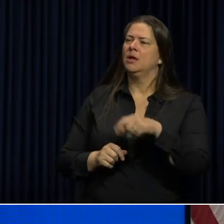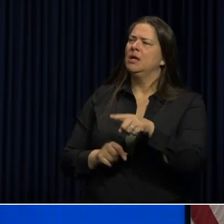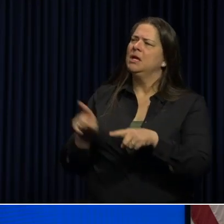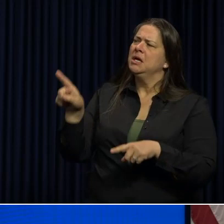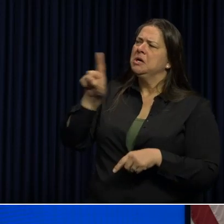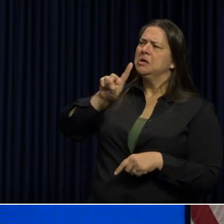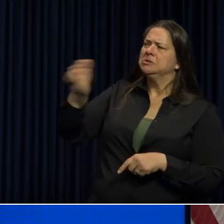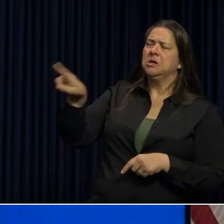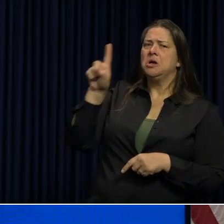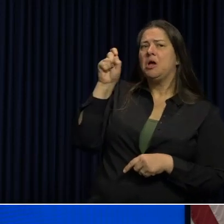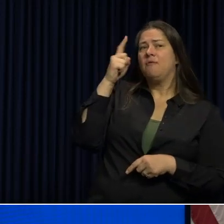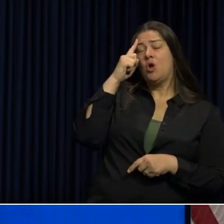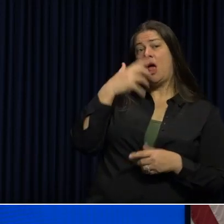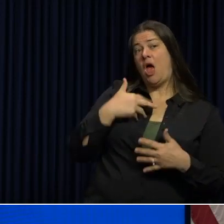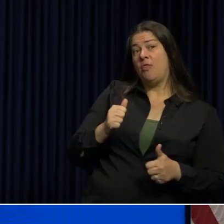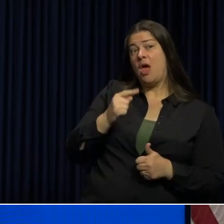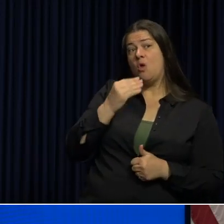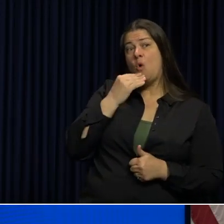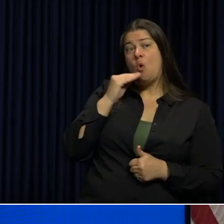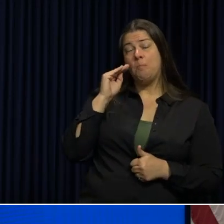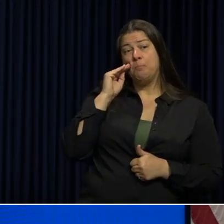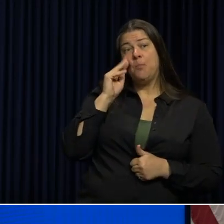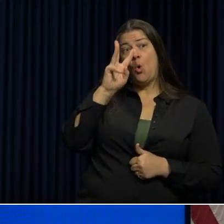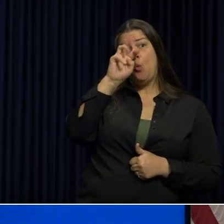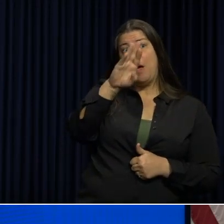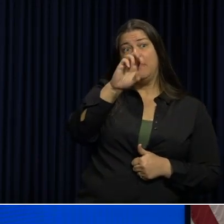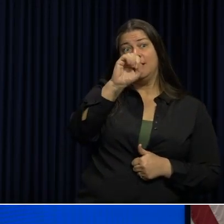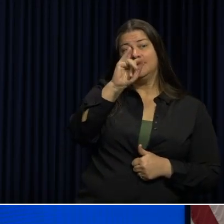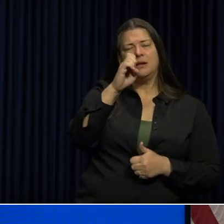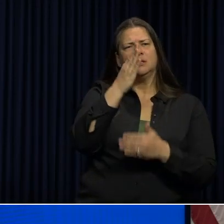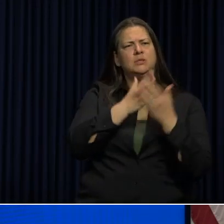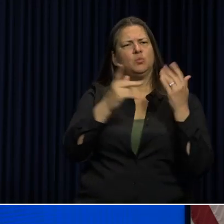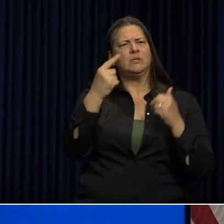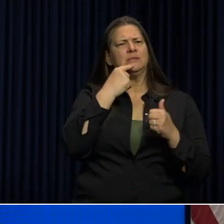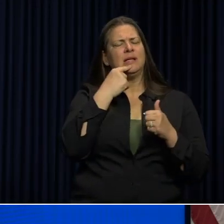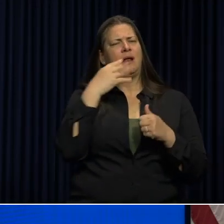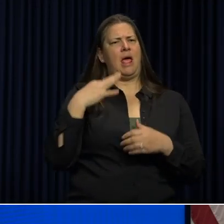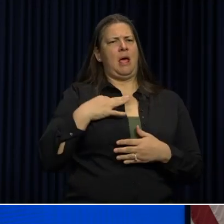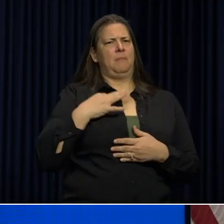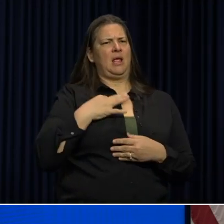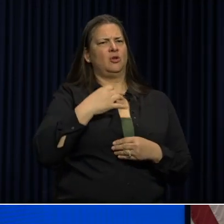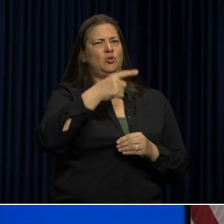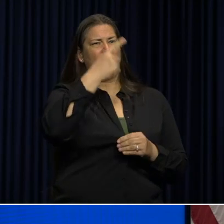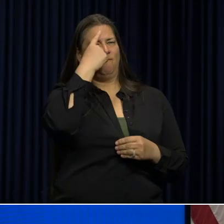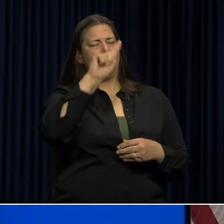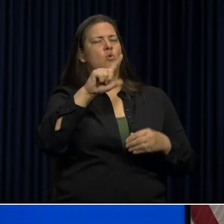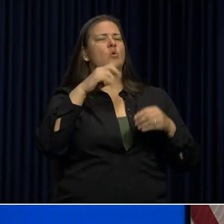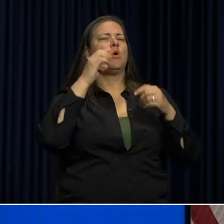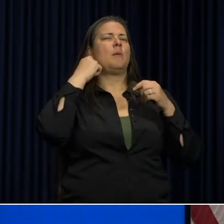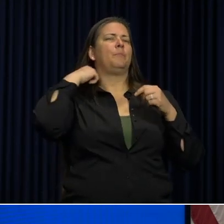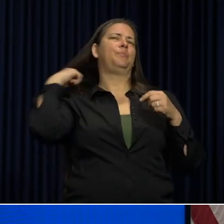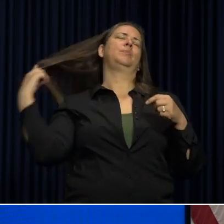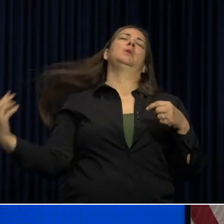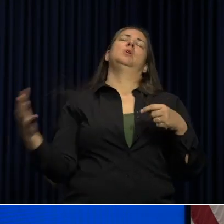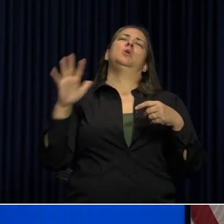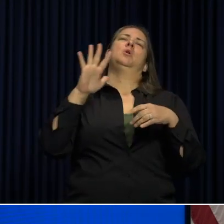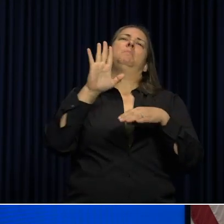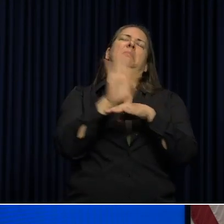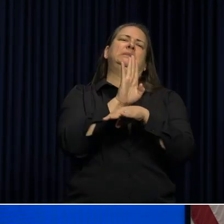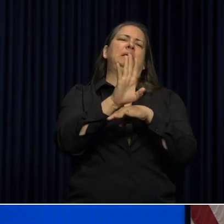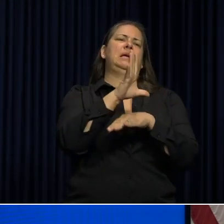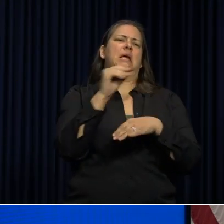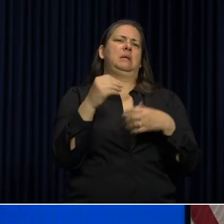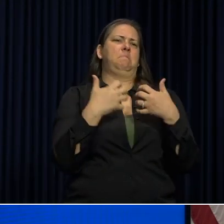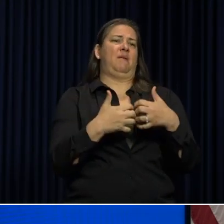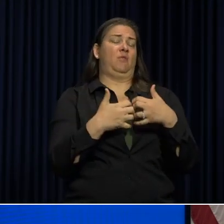Healthy at Home proposal website, some have told me the application focuses mainly on retail and manufacturing. Does the administration have any